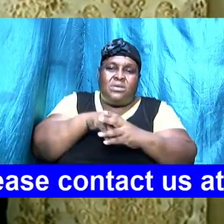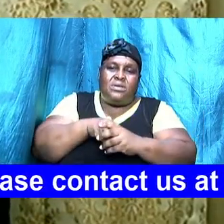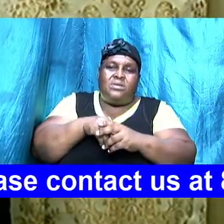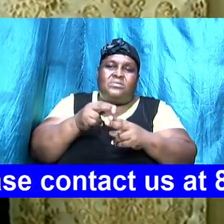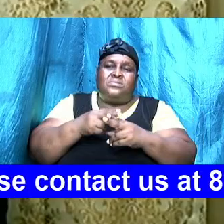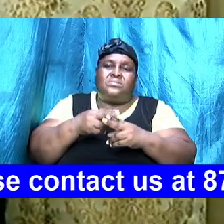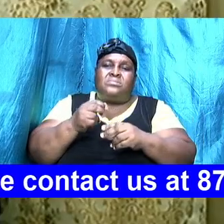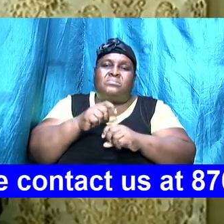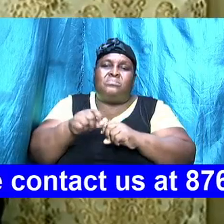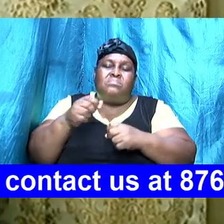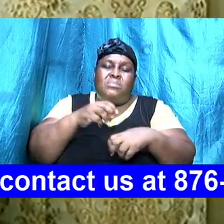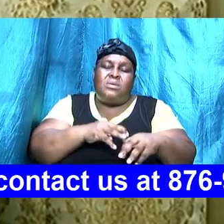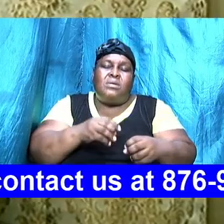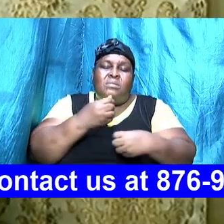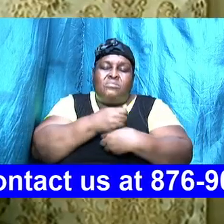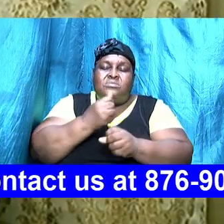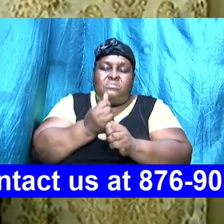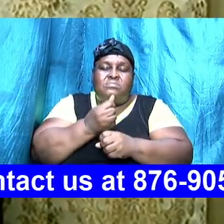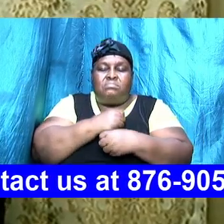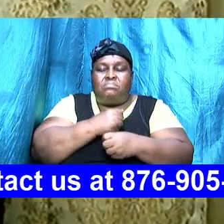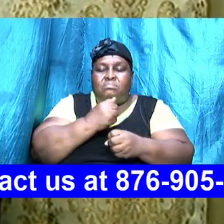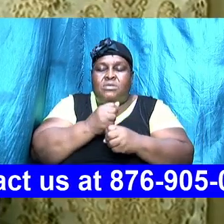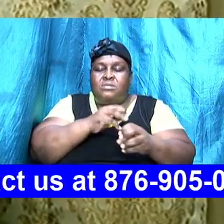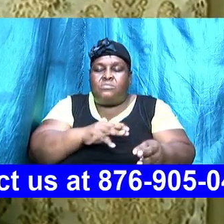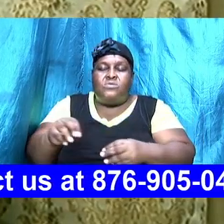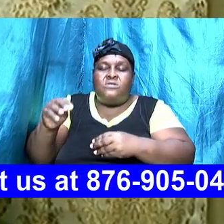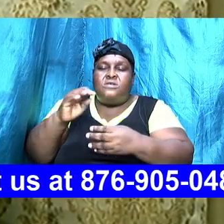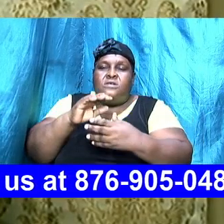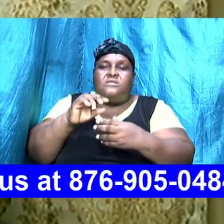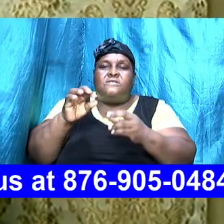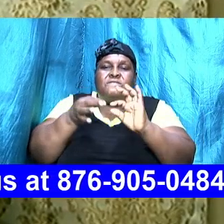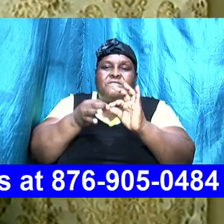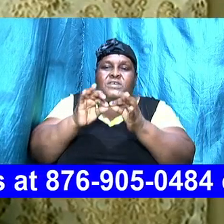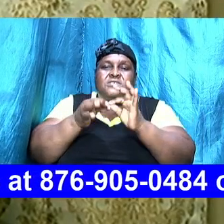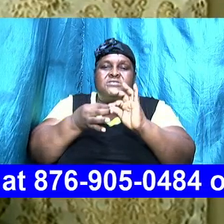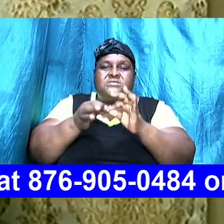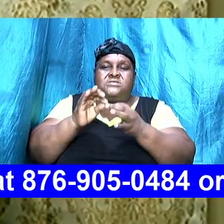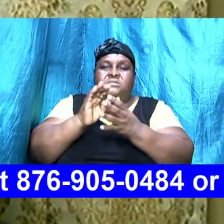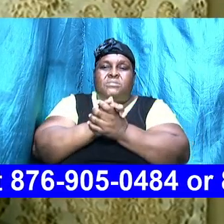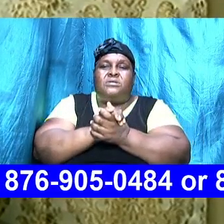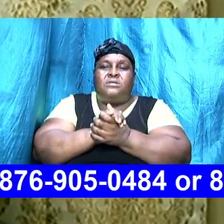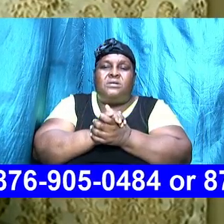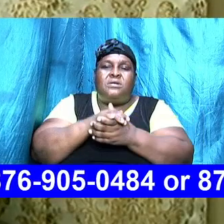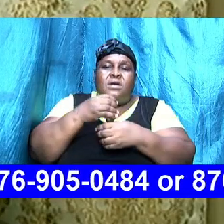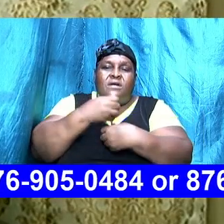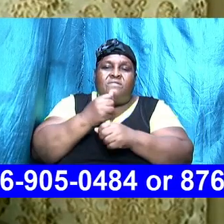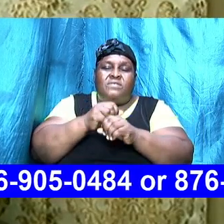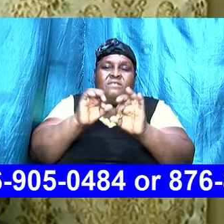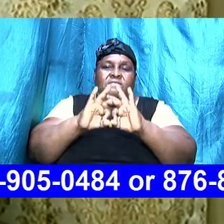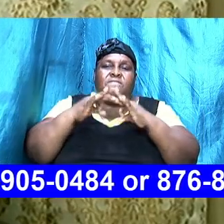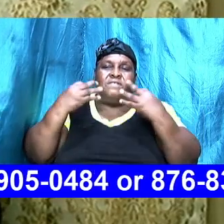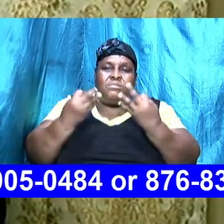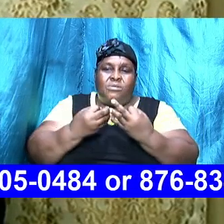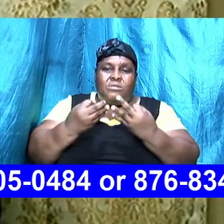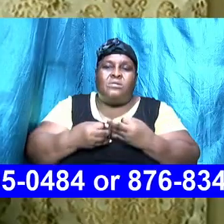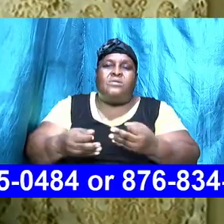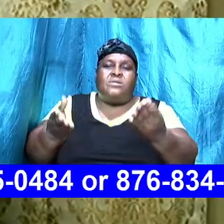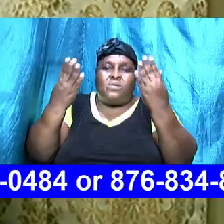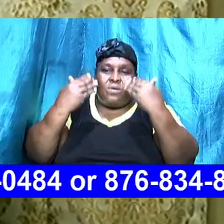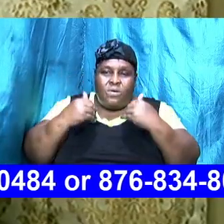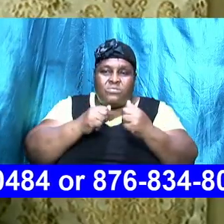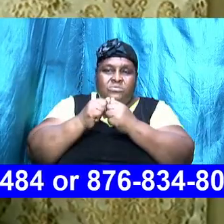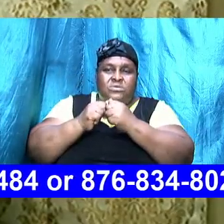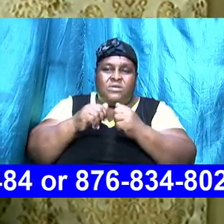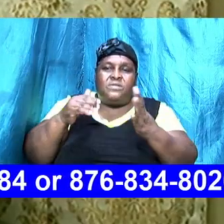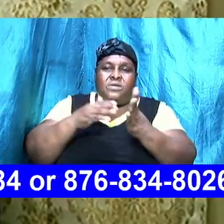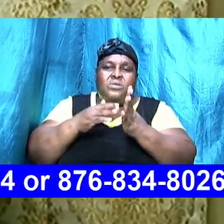order they will make the move that must be made to have their families reconciled. Because we as men are the ones